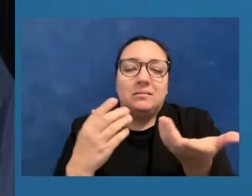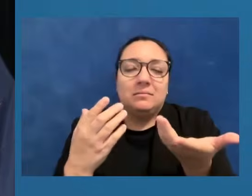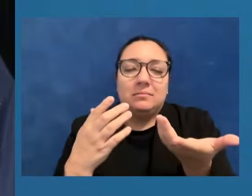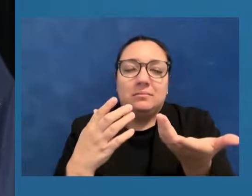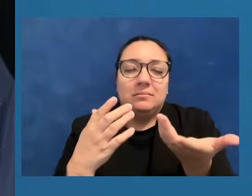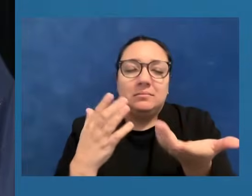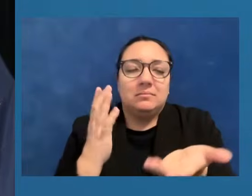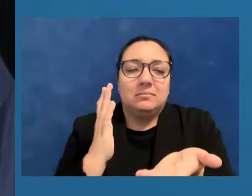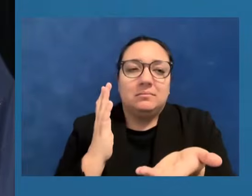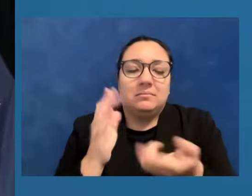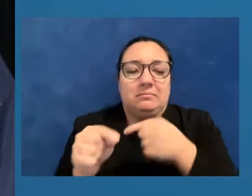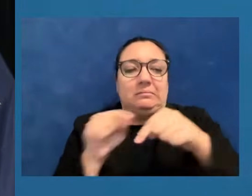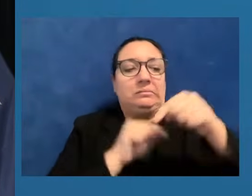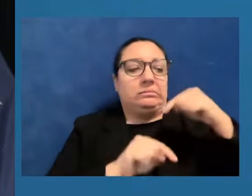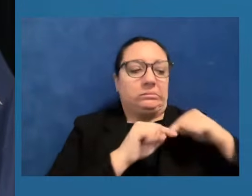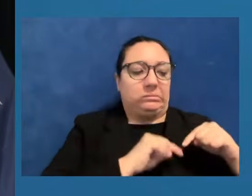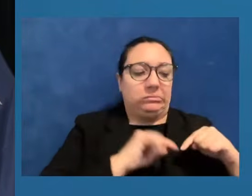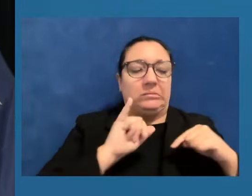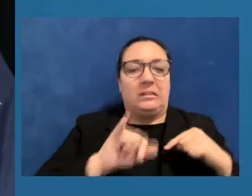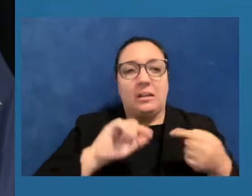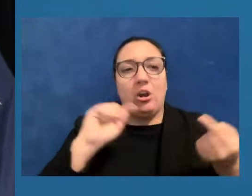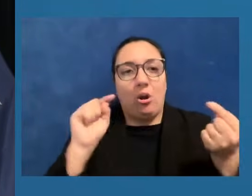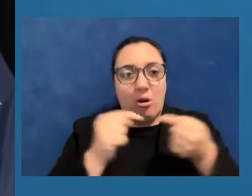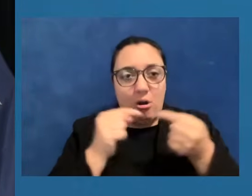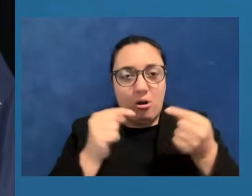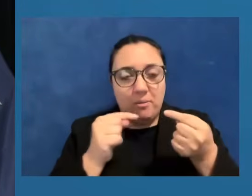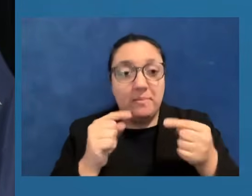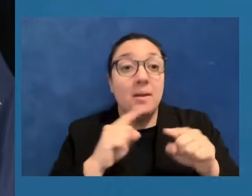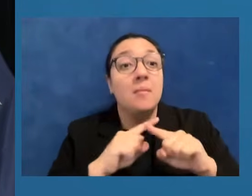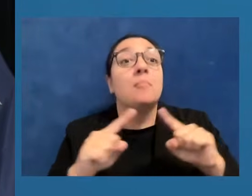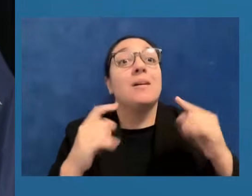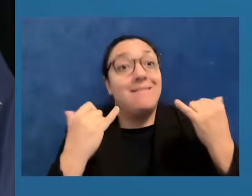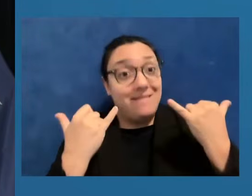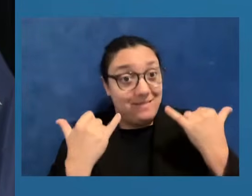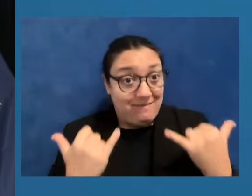that was caused to those families. But we can step up now.